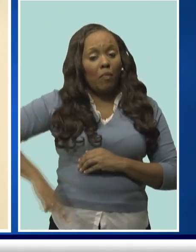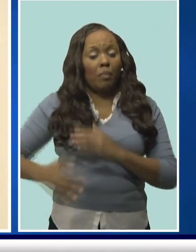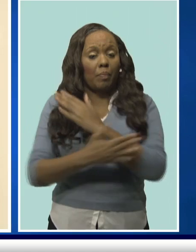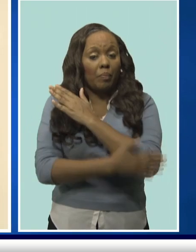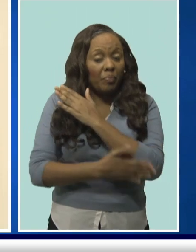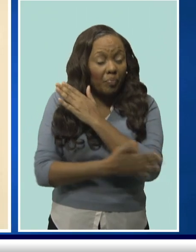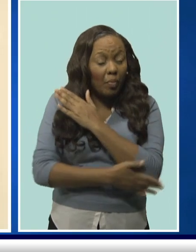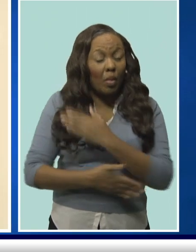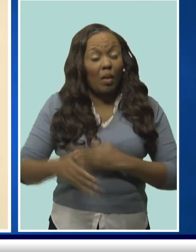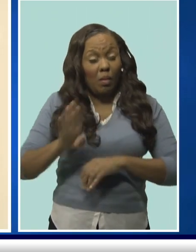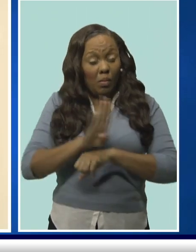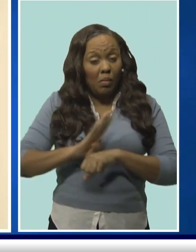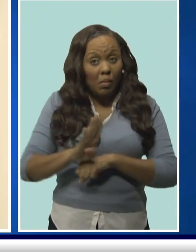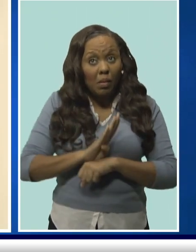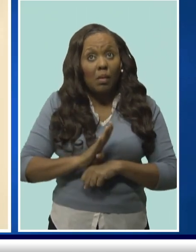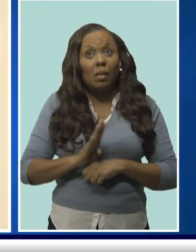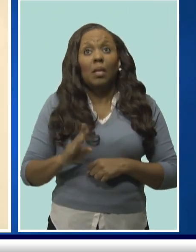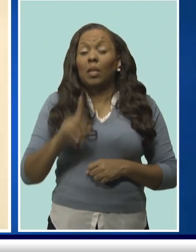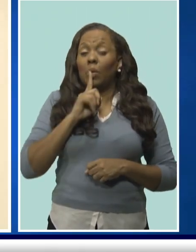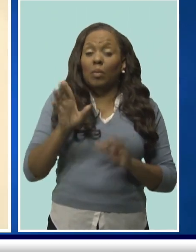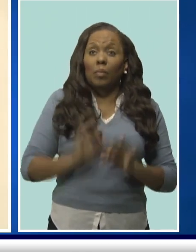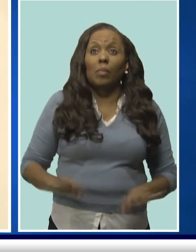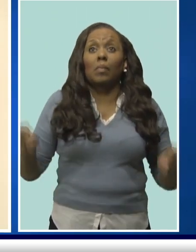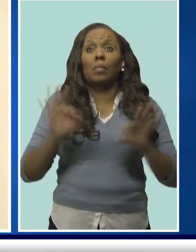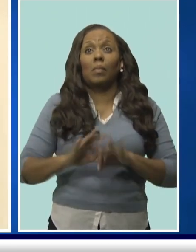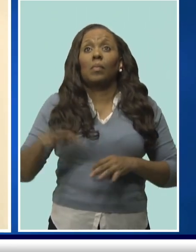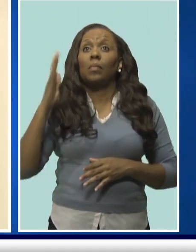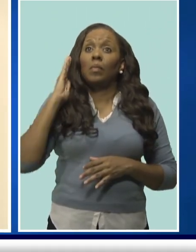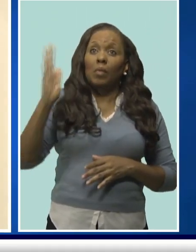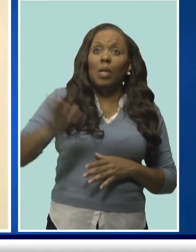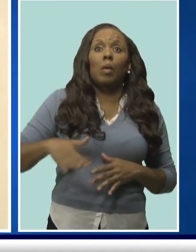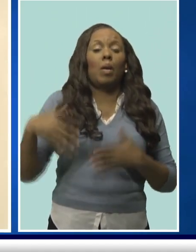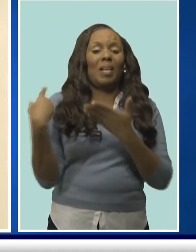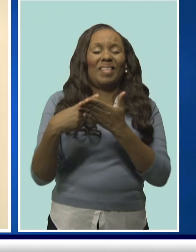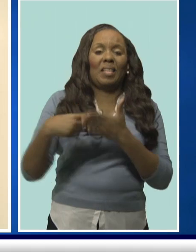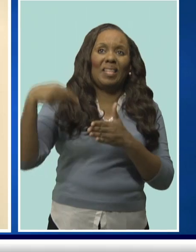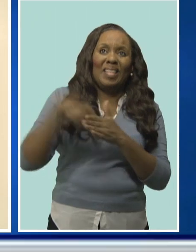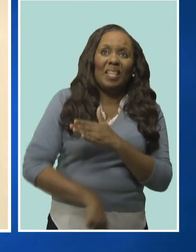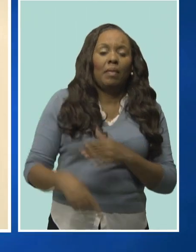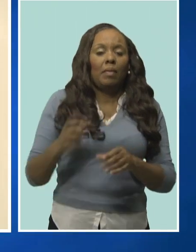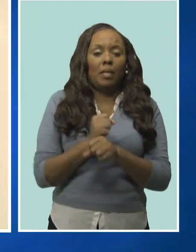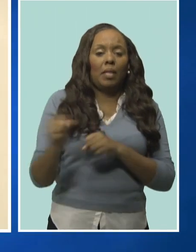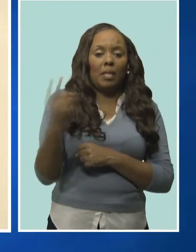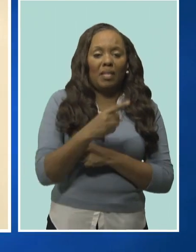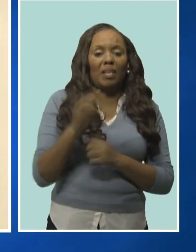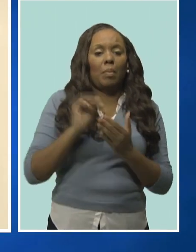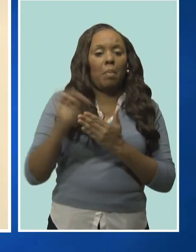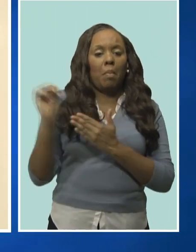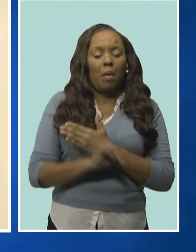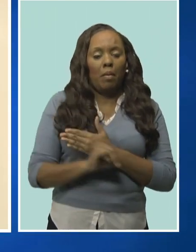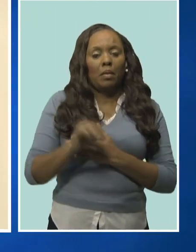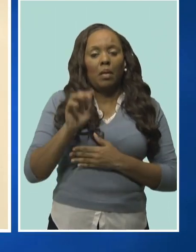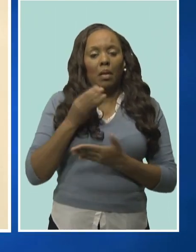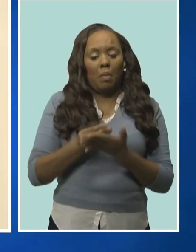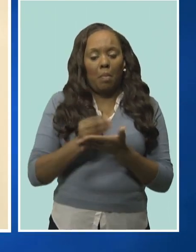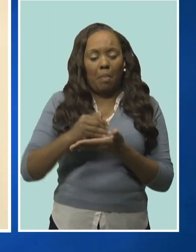deliver on the mandate of the government, is something that will be addressed frontally in next year's budget in March, as we